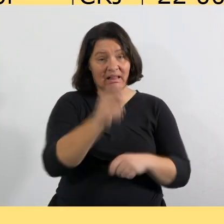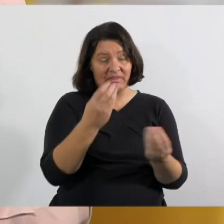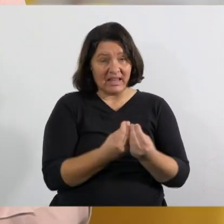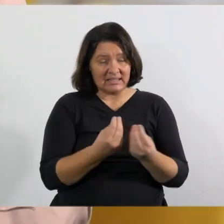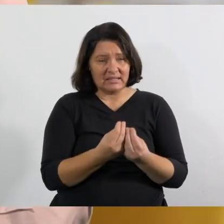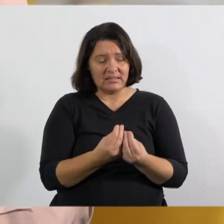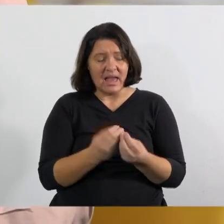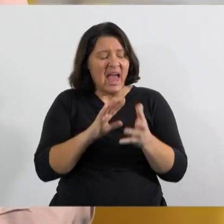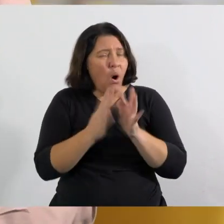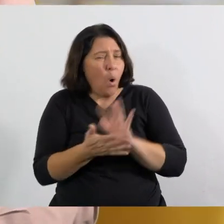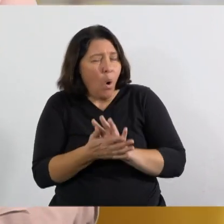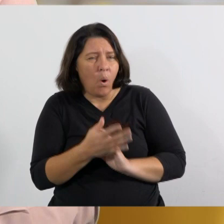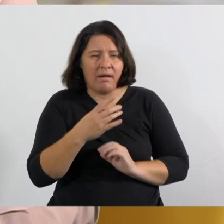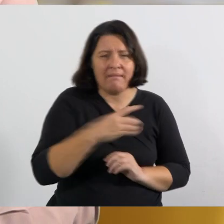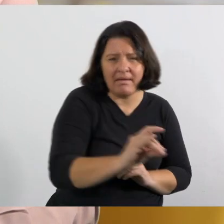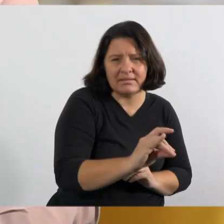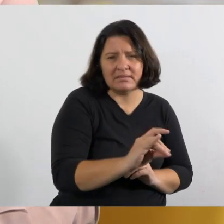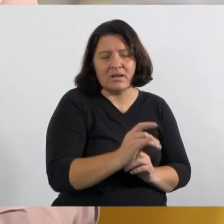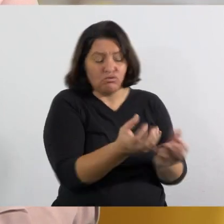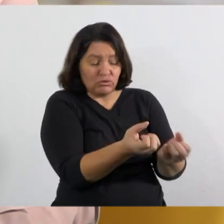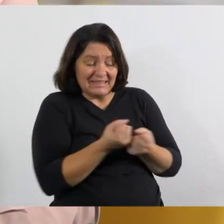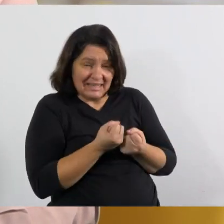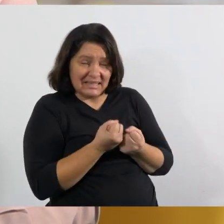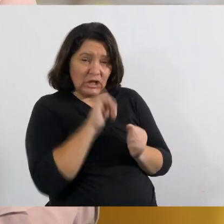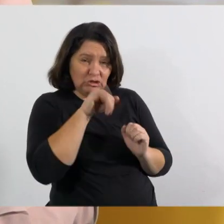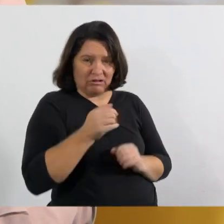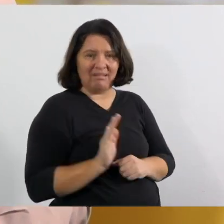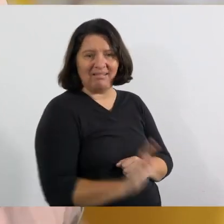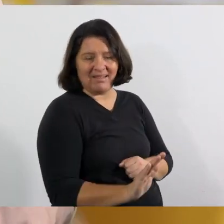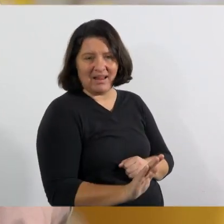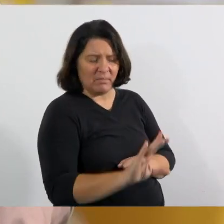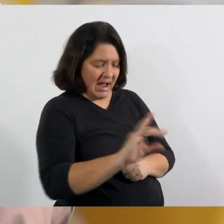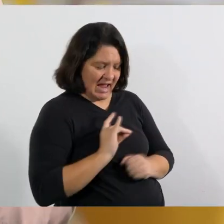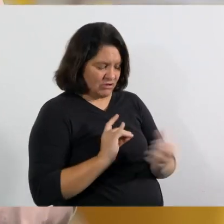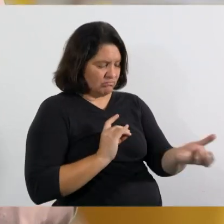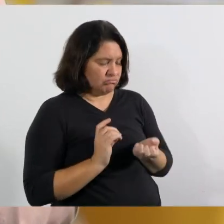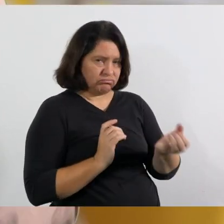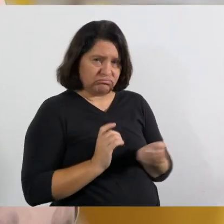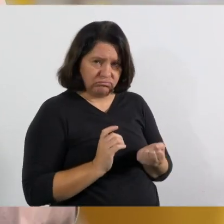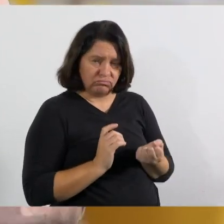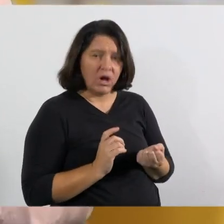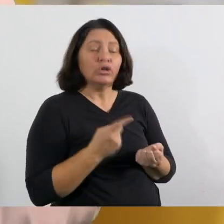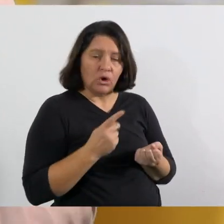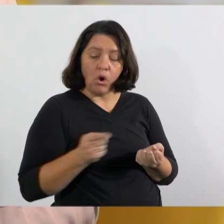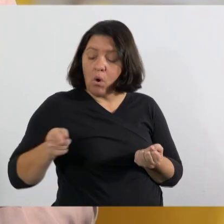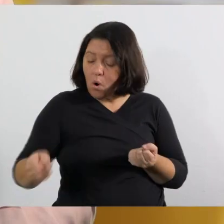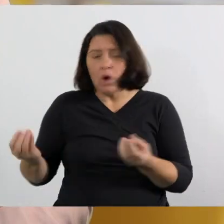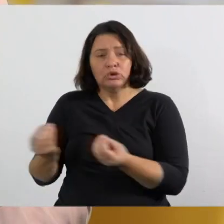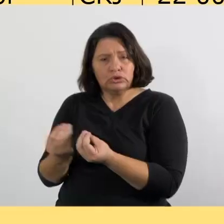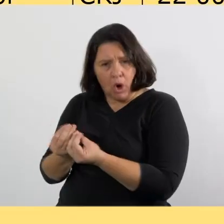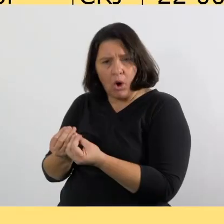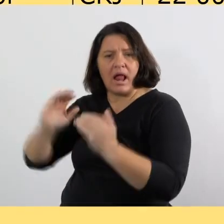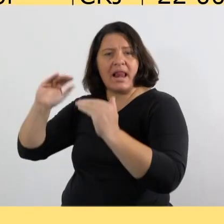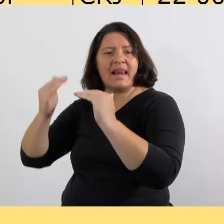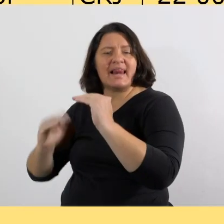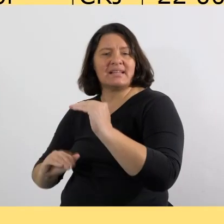goods on cash receipts journal, this means my trading stock is going to decrease. Hence,